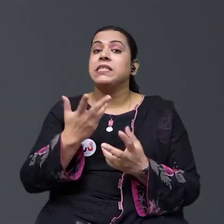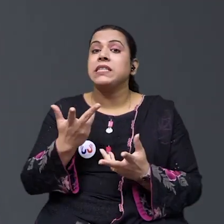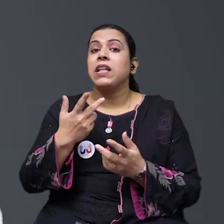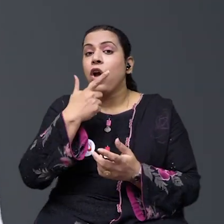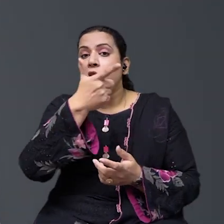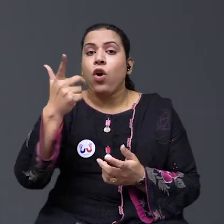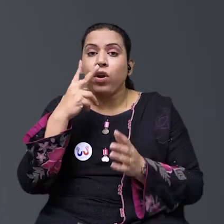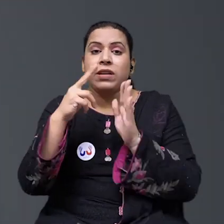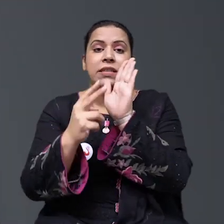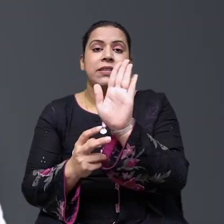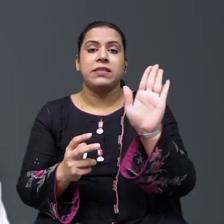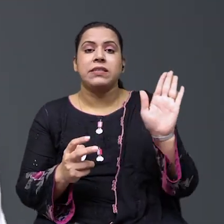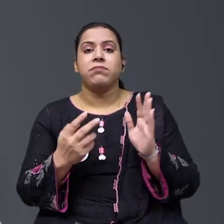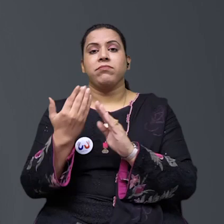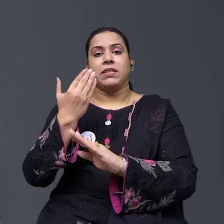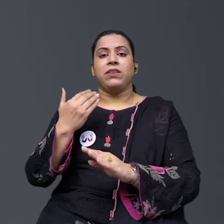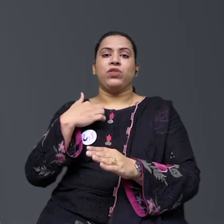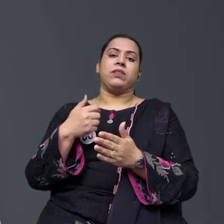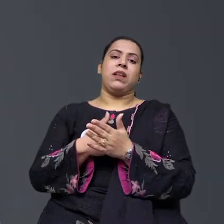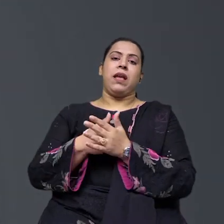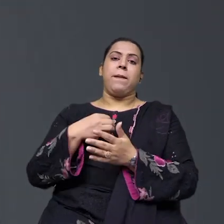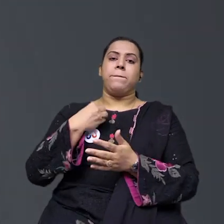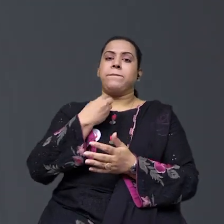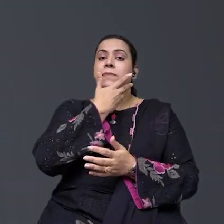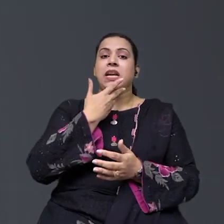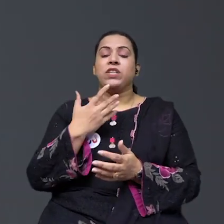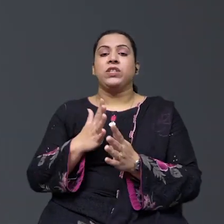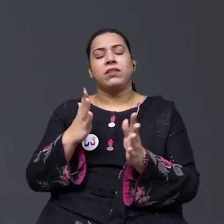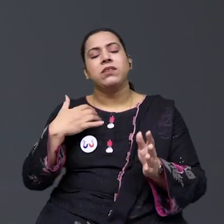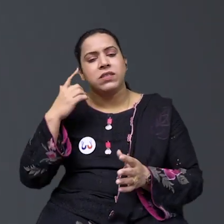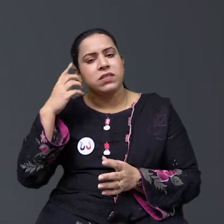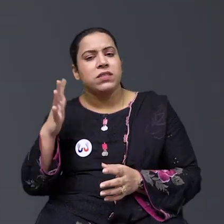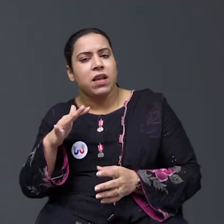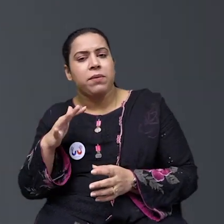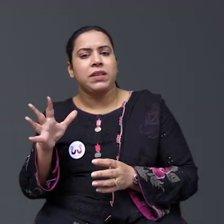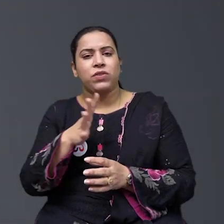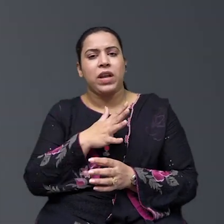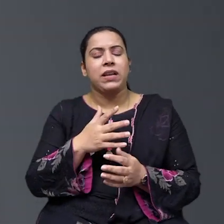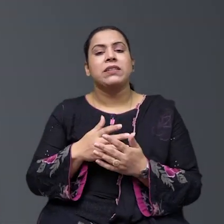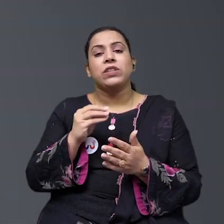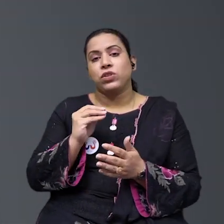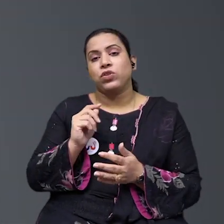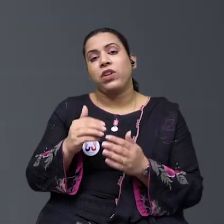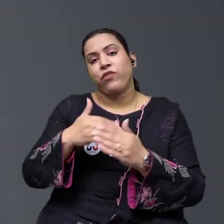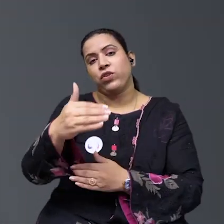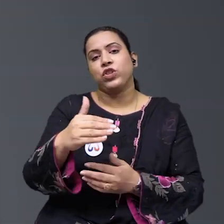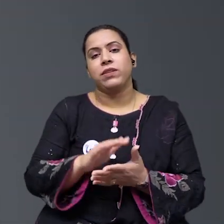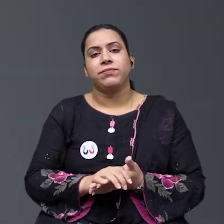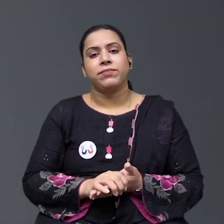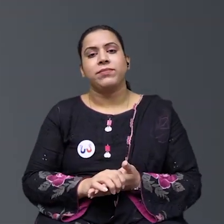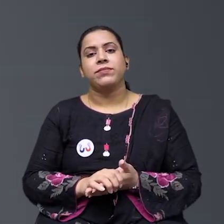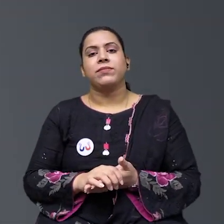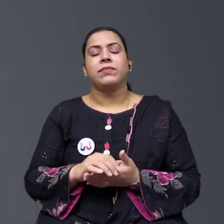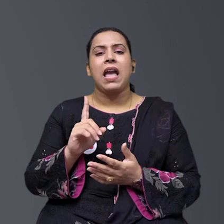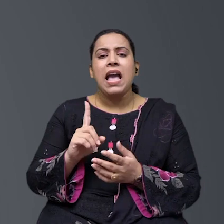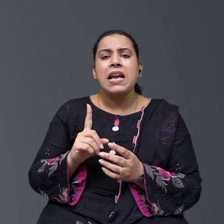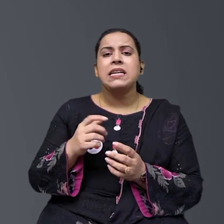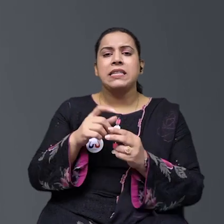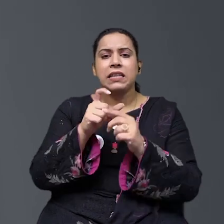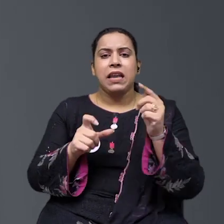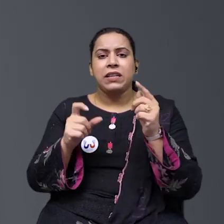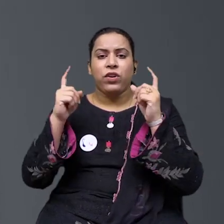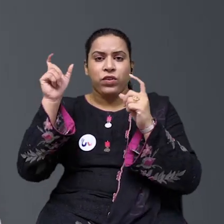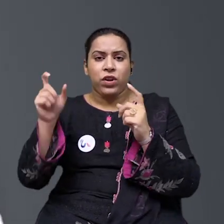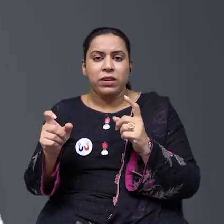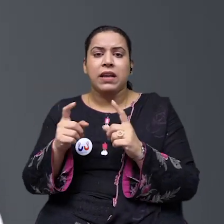to a larger audience. That is something that I'm particularly passionate about, and that's something that I do aim to do in the future. As